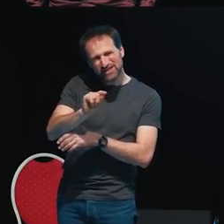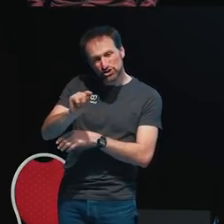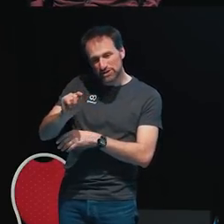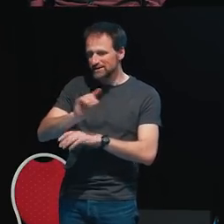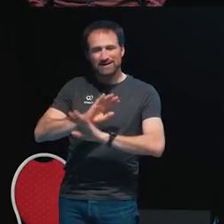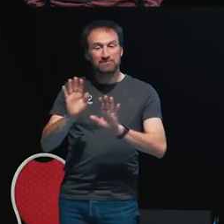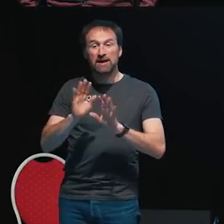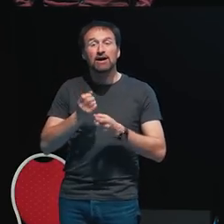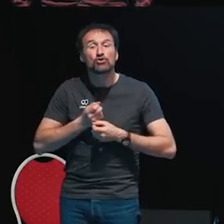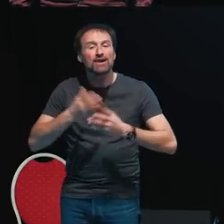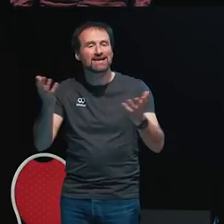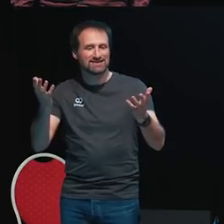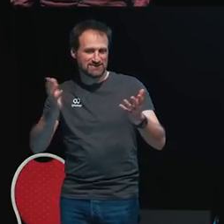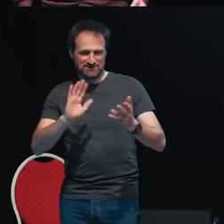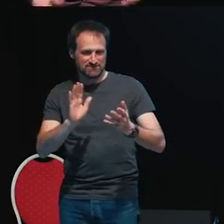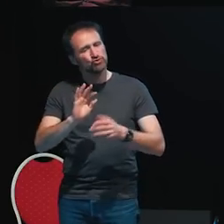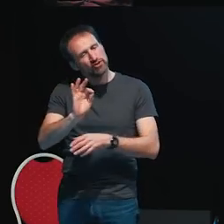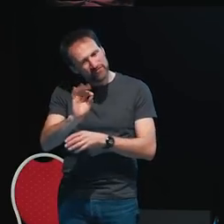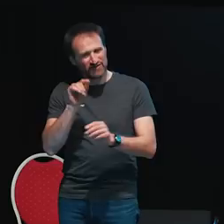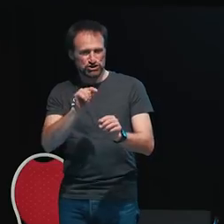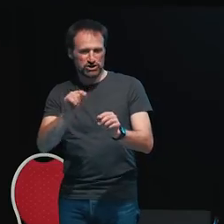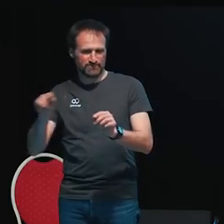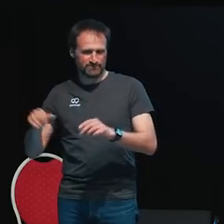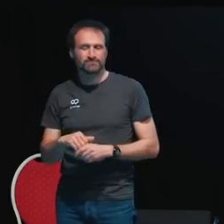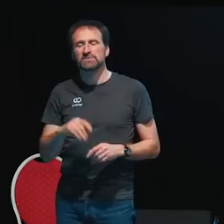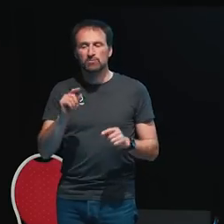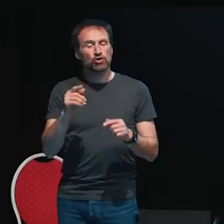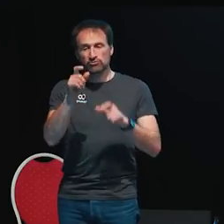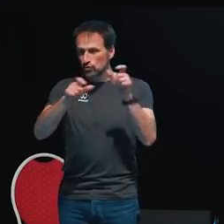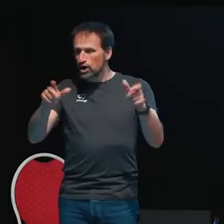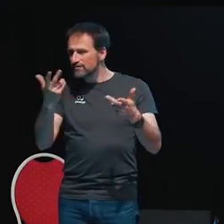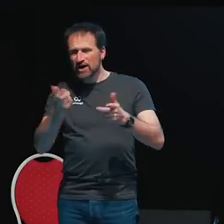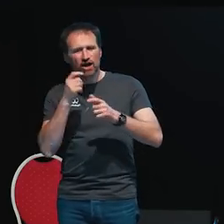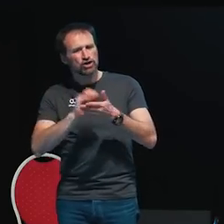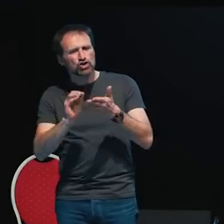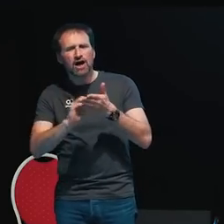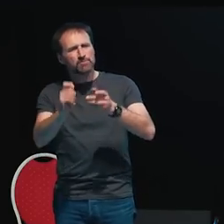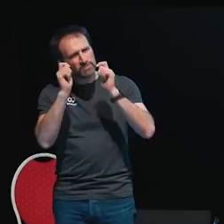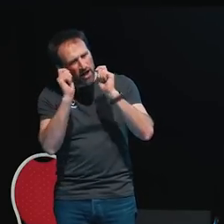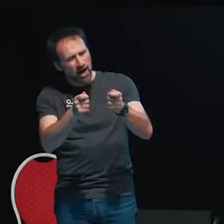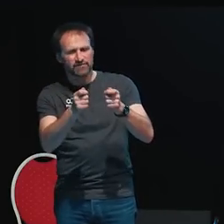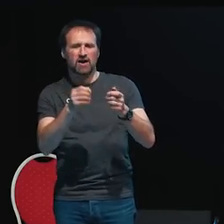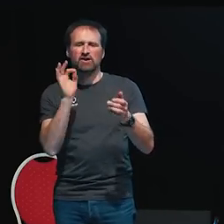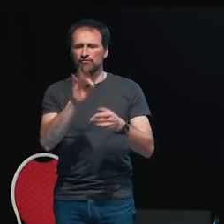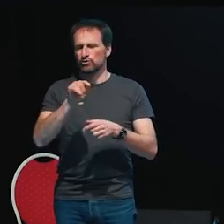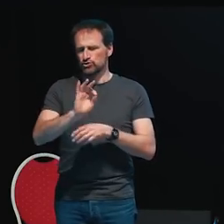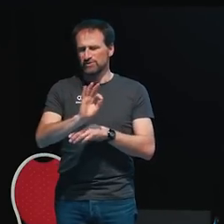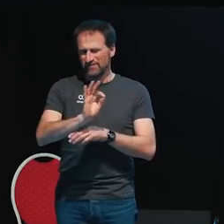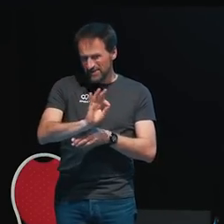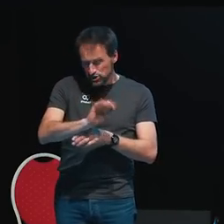on releases anymore. So people write proposals for features. These features go through stages